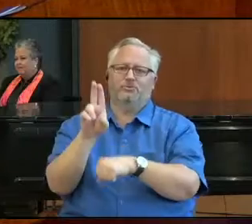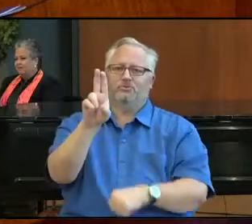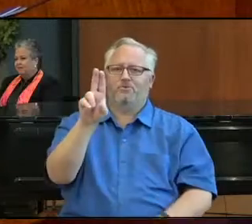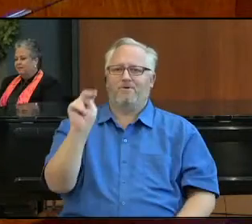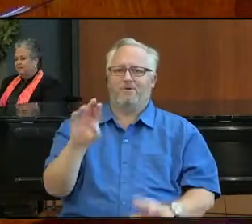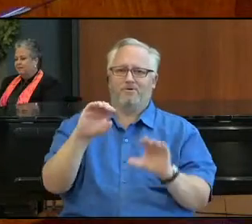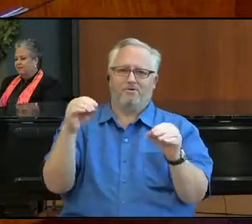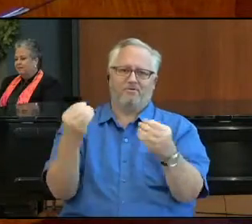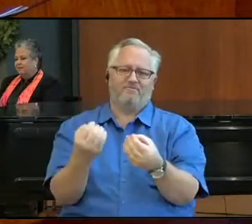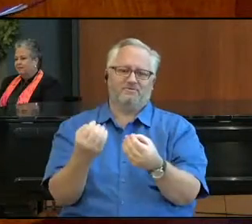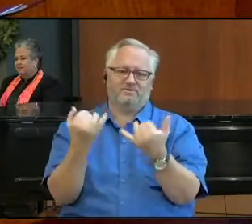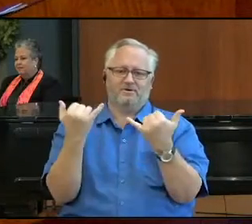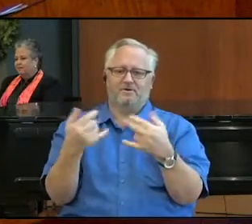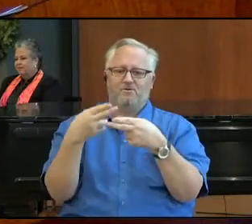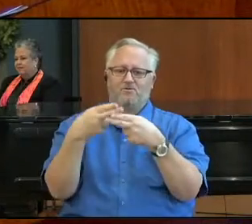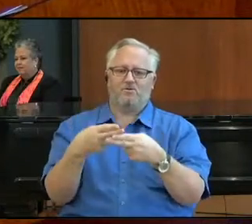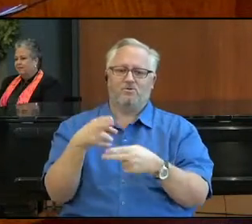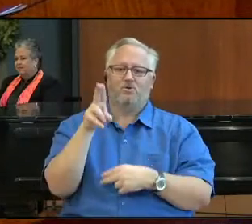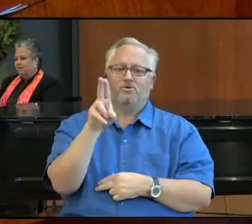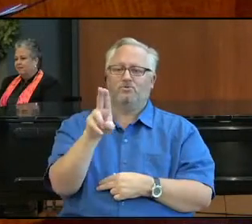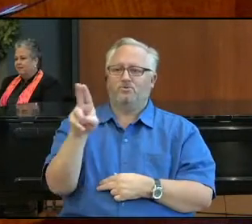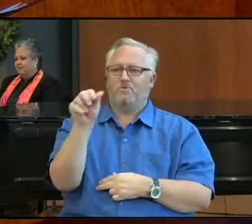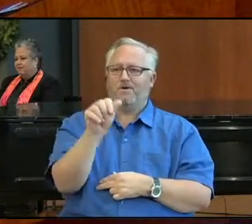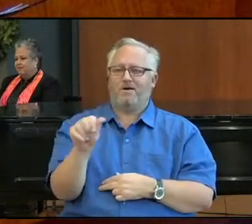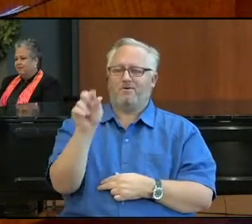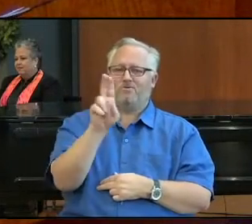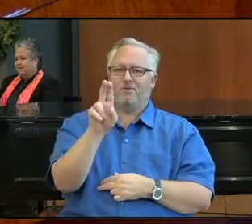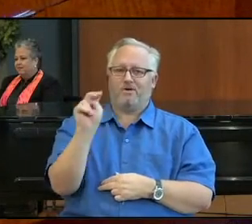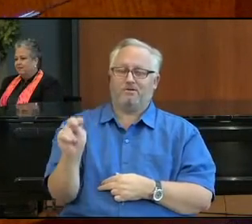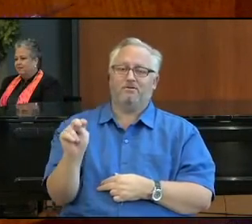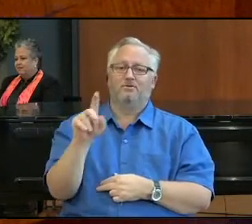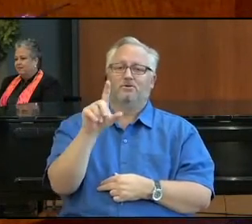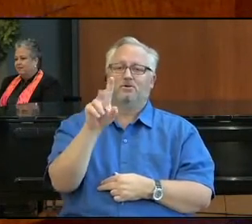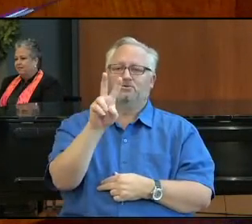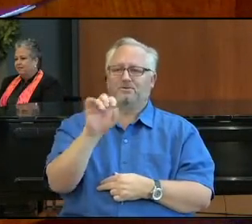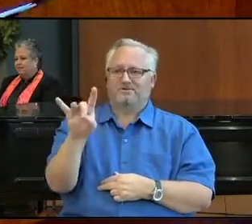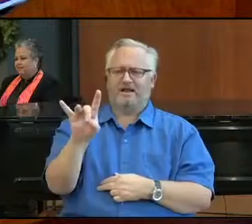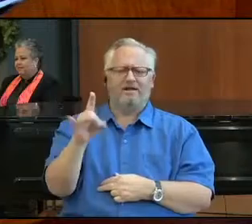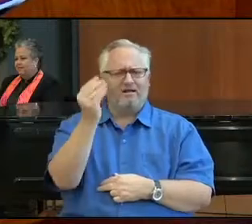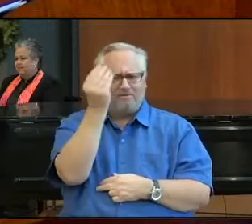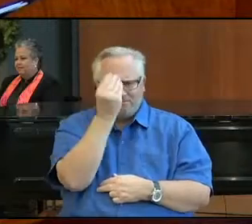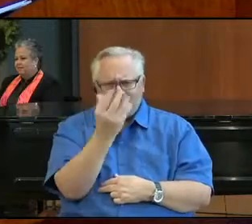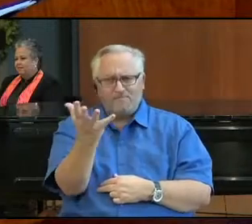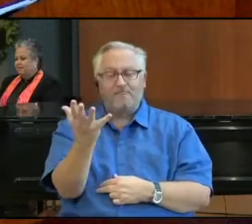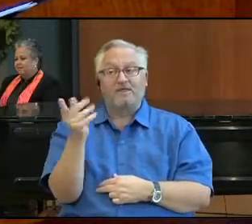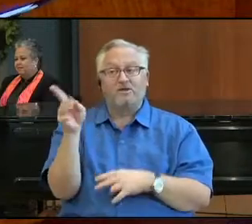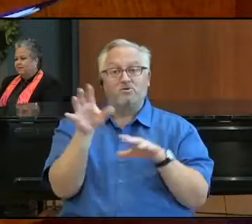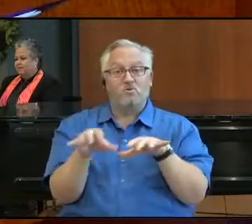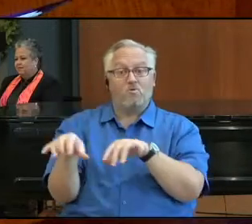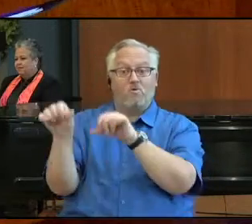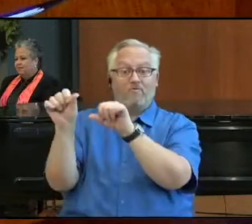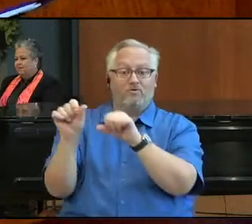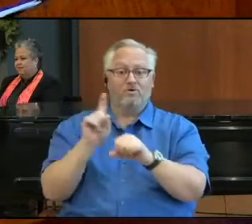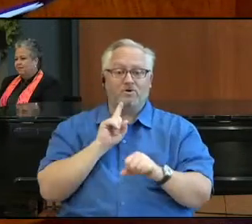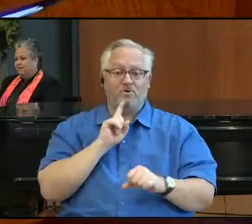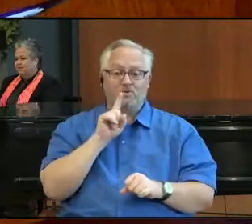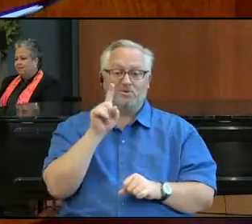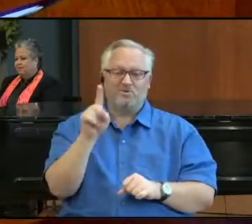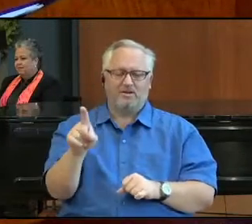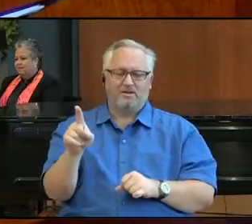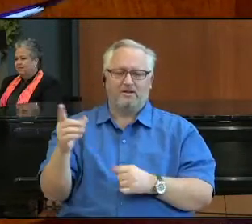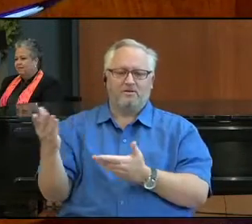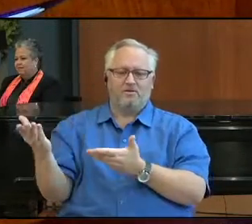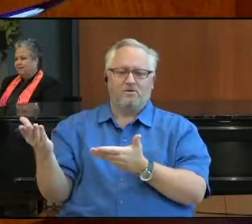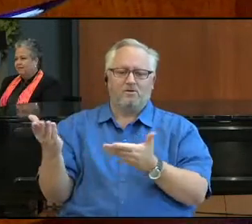Nations office, now known as UU at the UN, in 2008. And I have to say, when he took over, it really brought